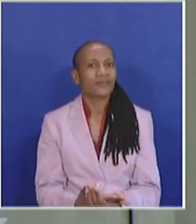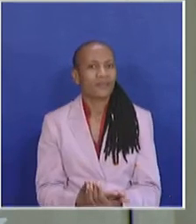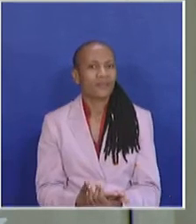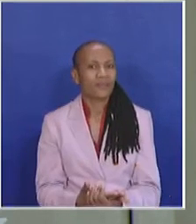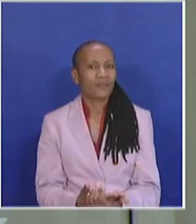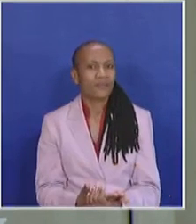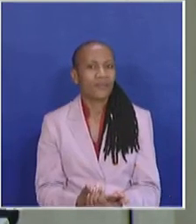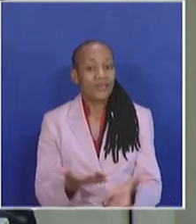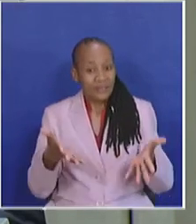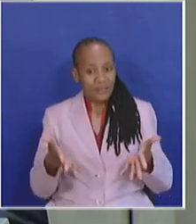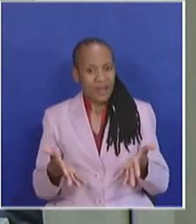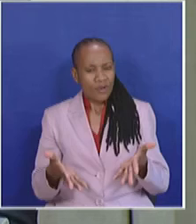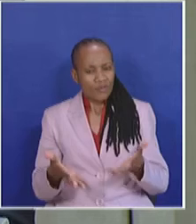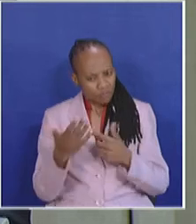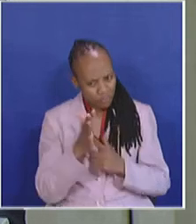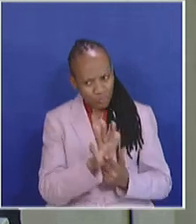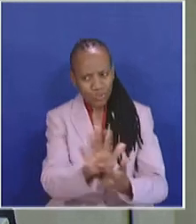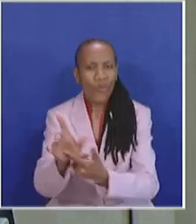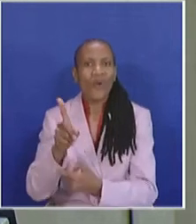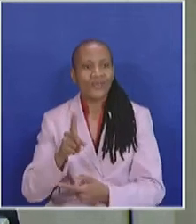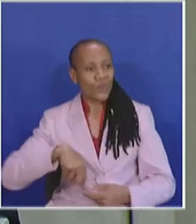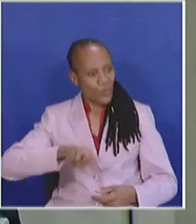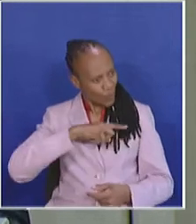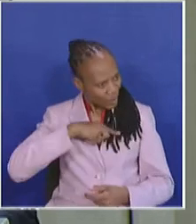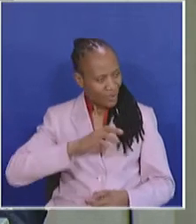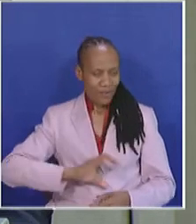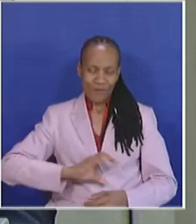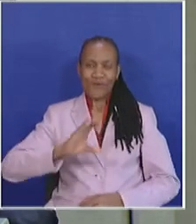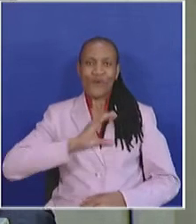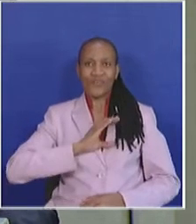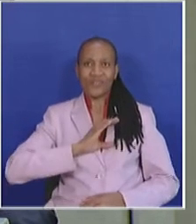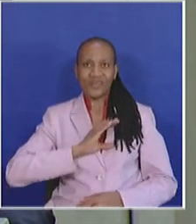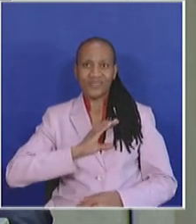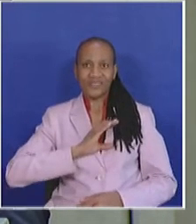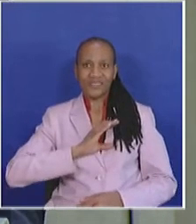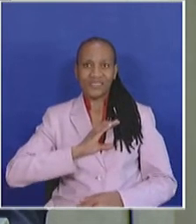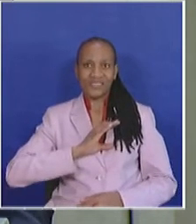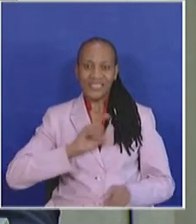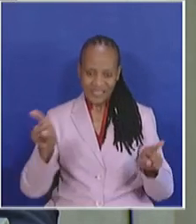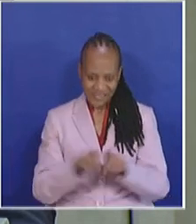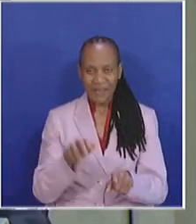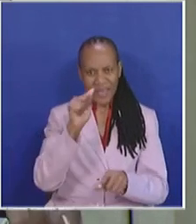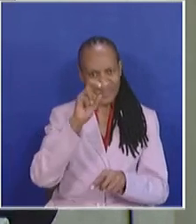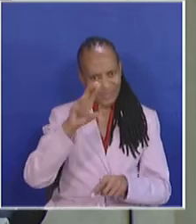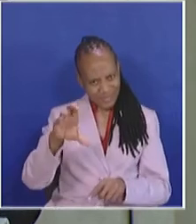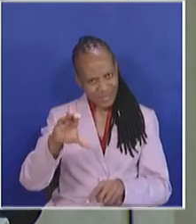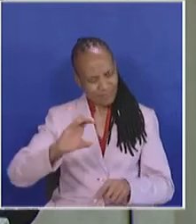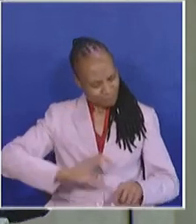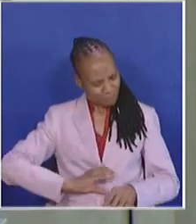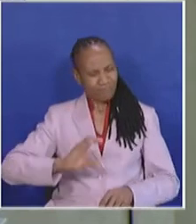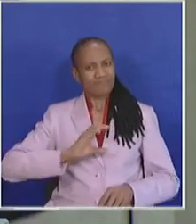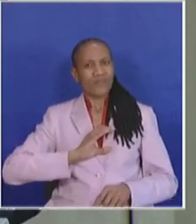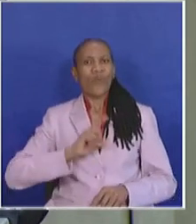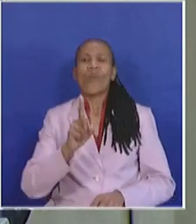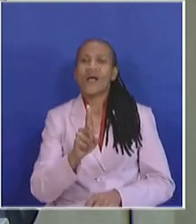It is therefore a signal of our own confidence as South Africa and the ANC in the future of